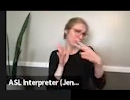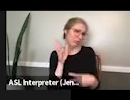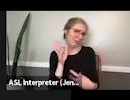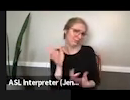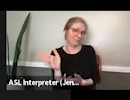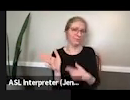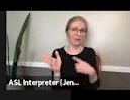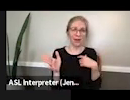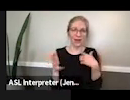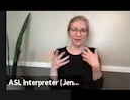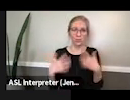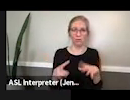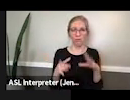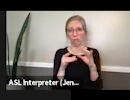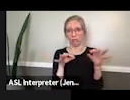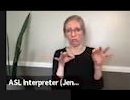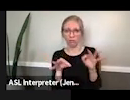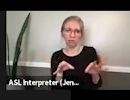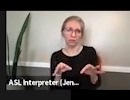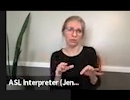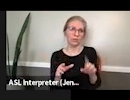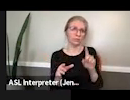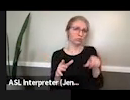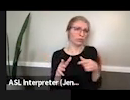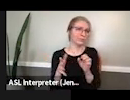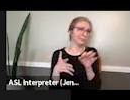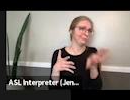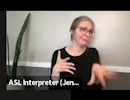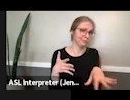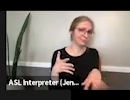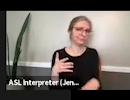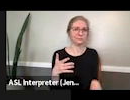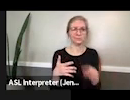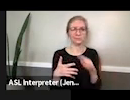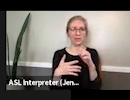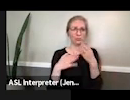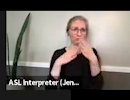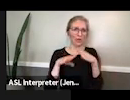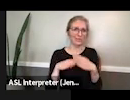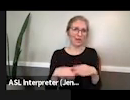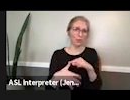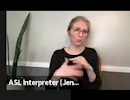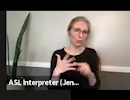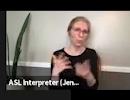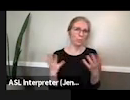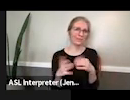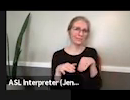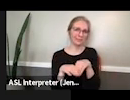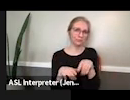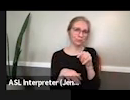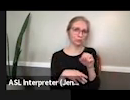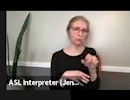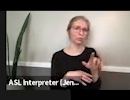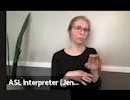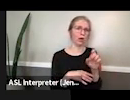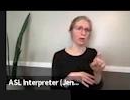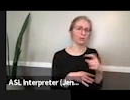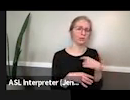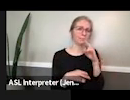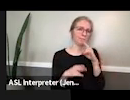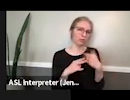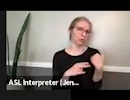than to tell you about it. This gives you a breakdown of what's in that toolbox that I mentioned